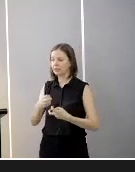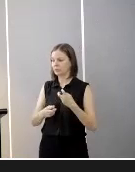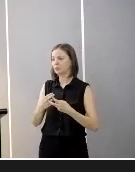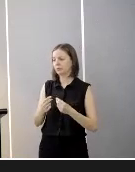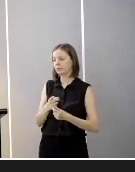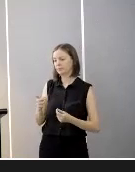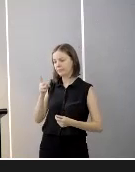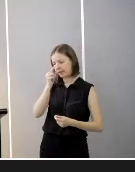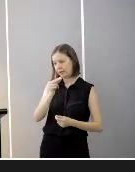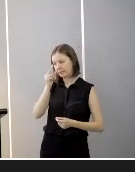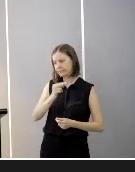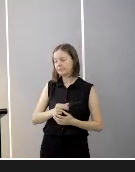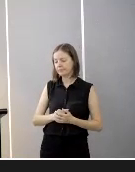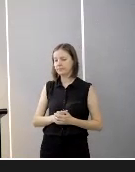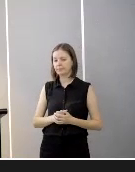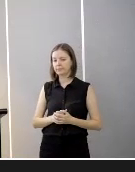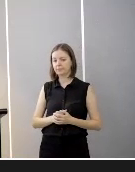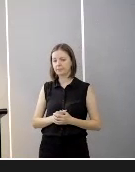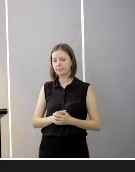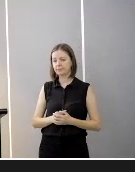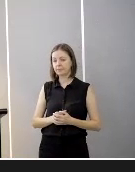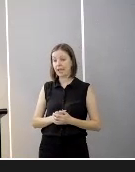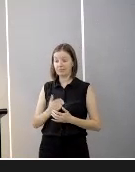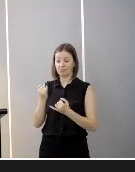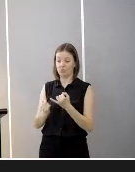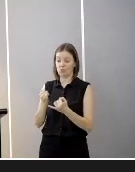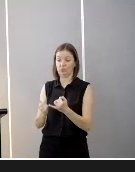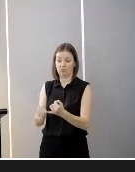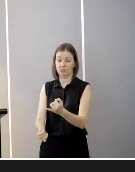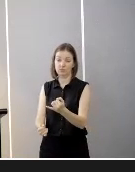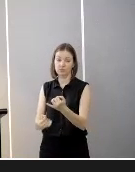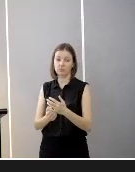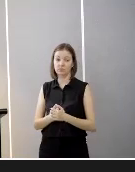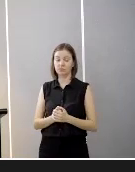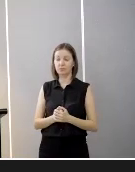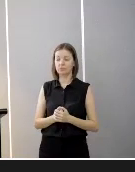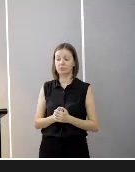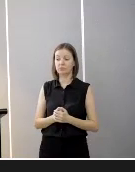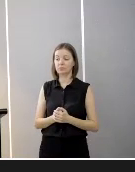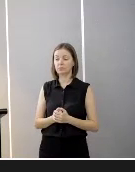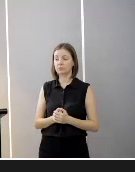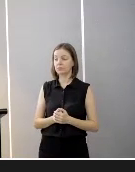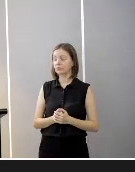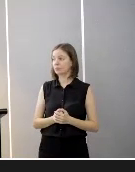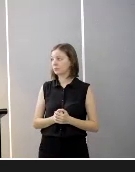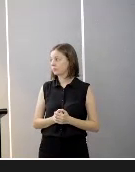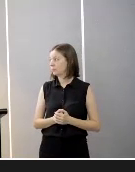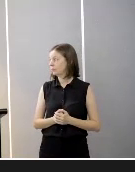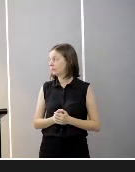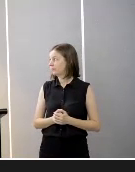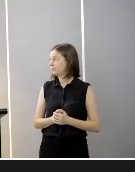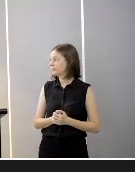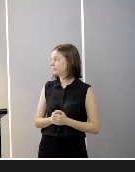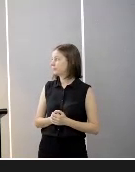people. And some of these things are getting worse. Next slide, please. So